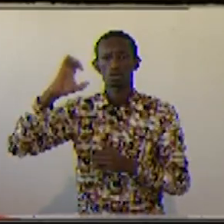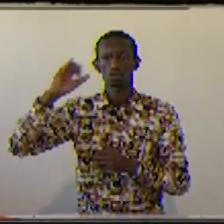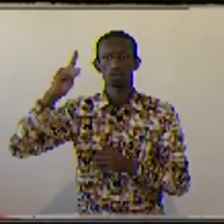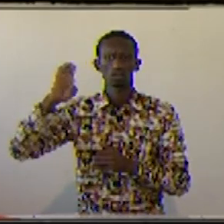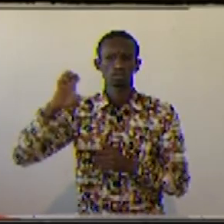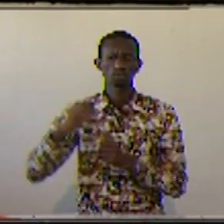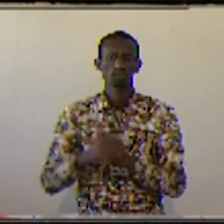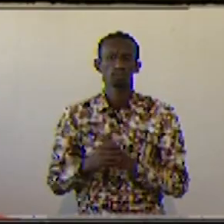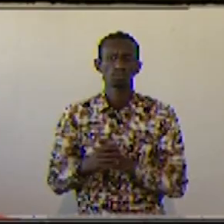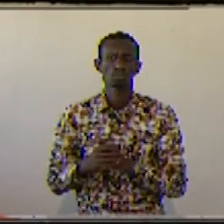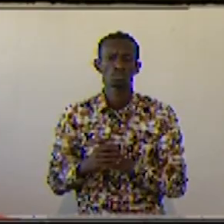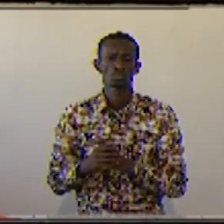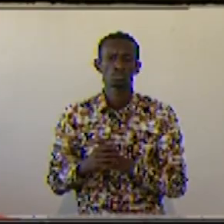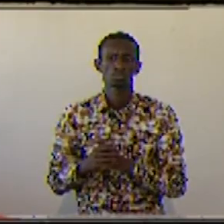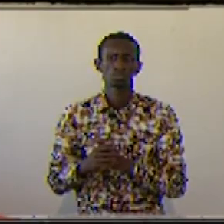30 seconds for each.